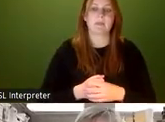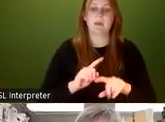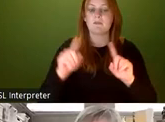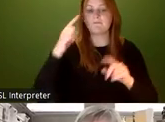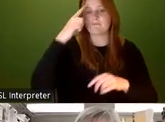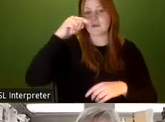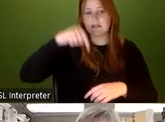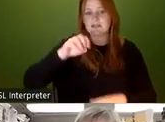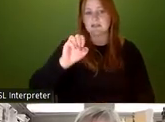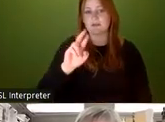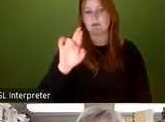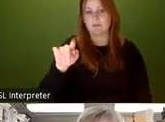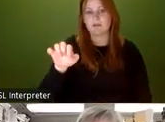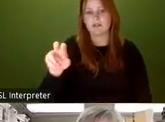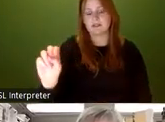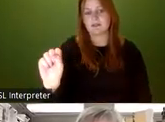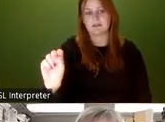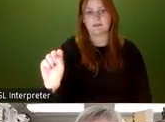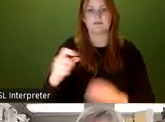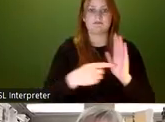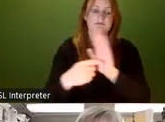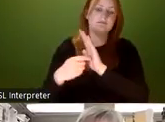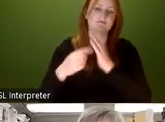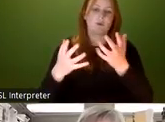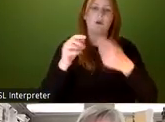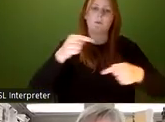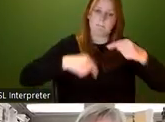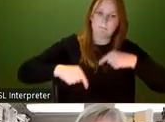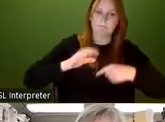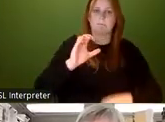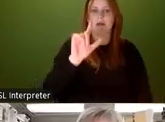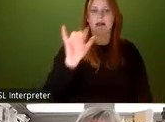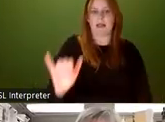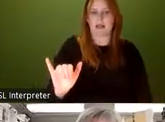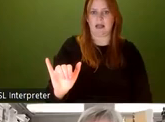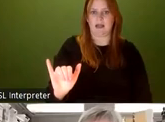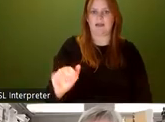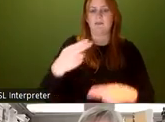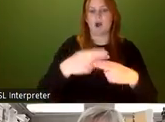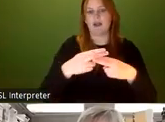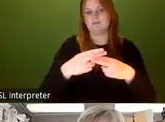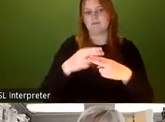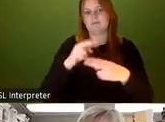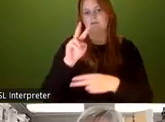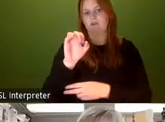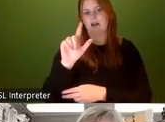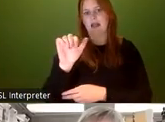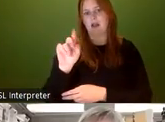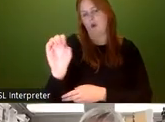back to clay. I wanted to alter each one of these, I'm calling them volcanoes, and